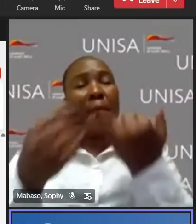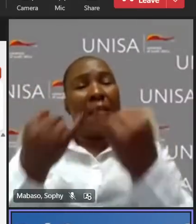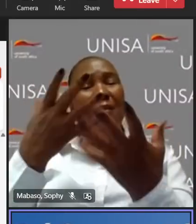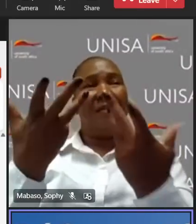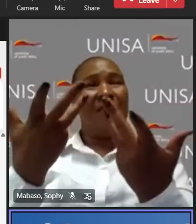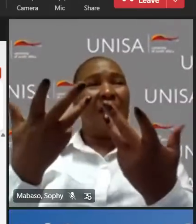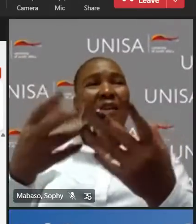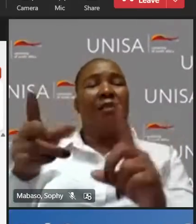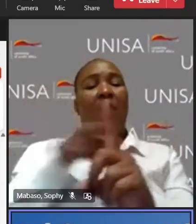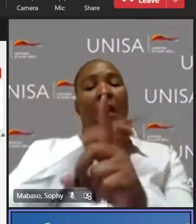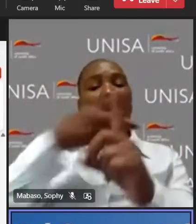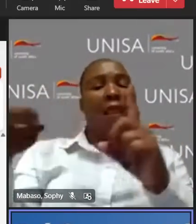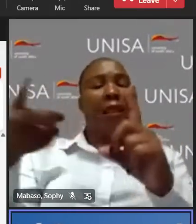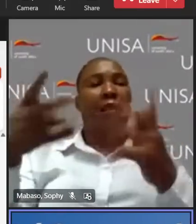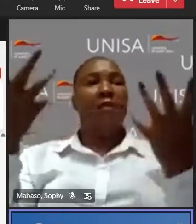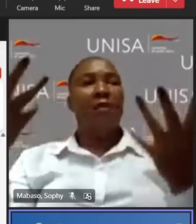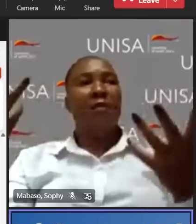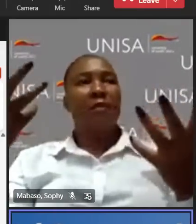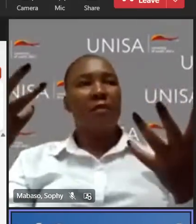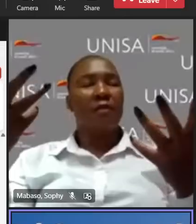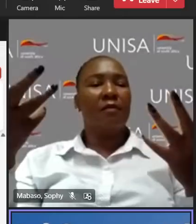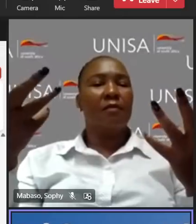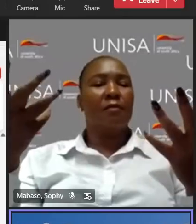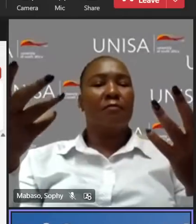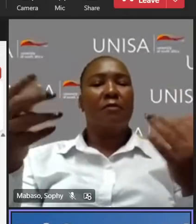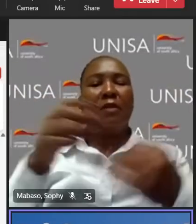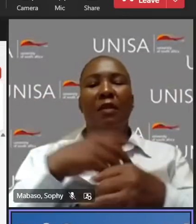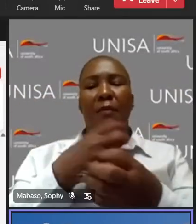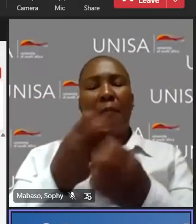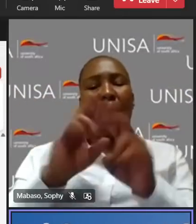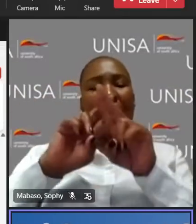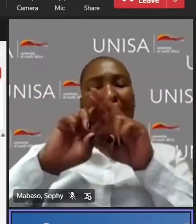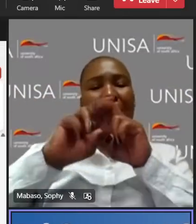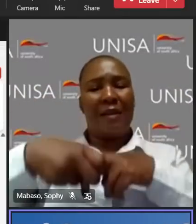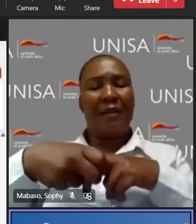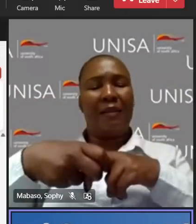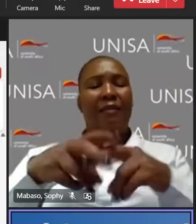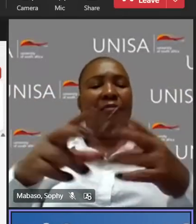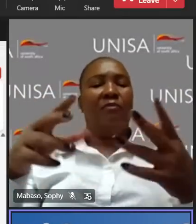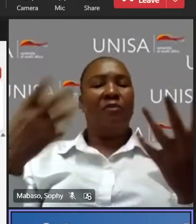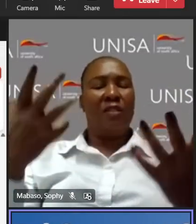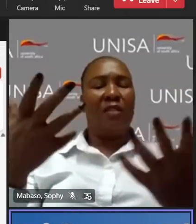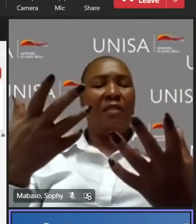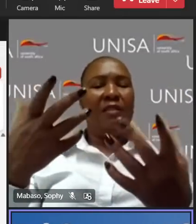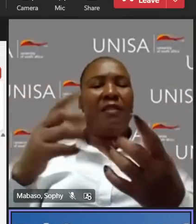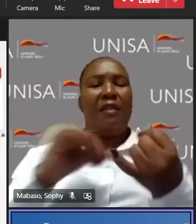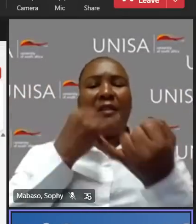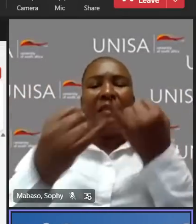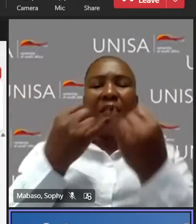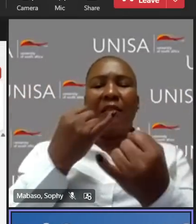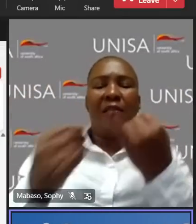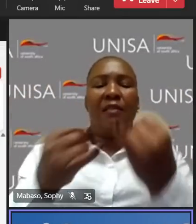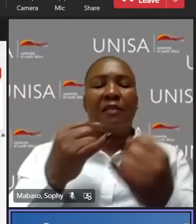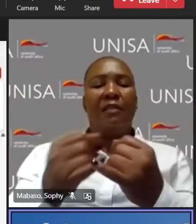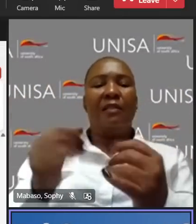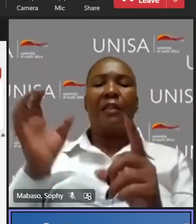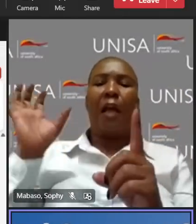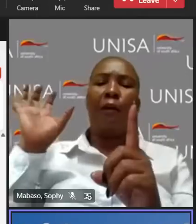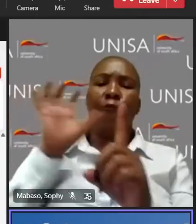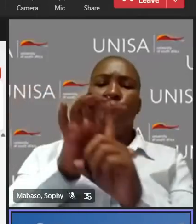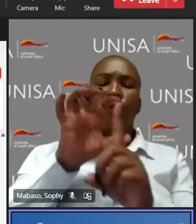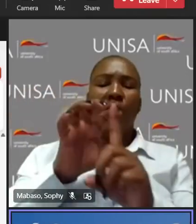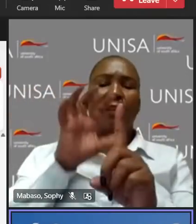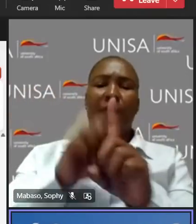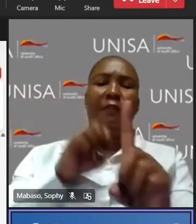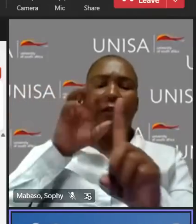violence, femicide, rape, sexual assault, sexual harassment, and